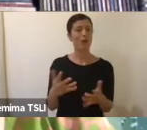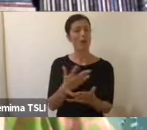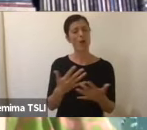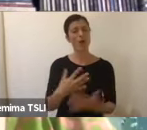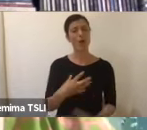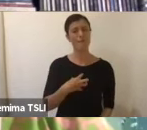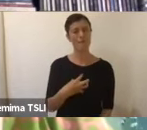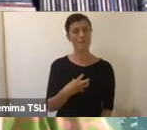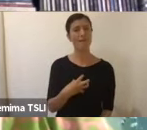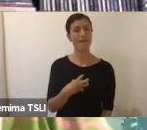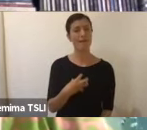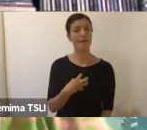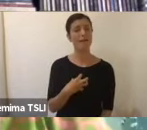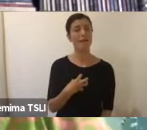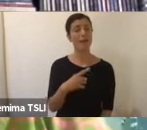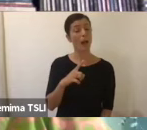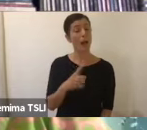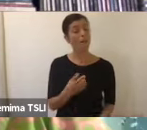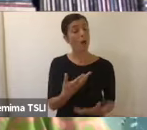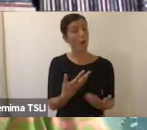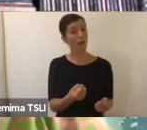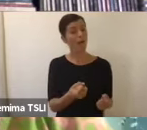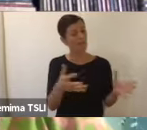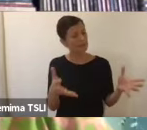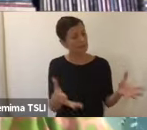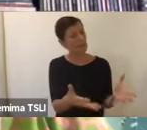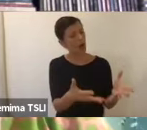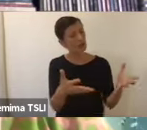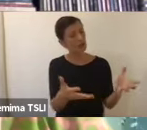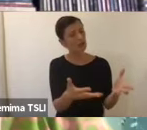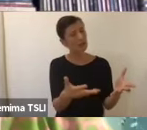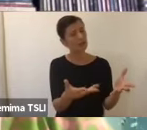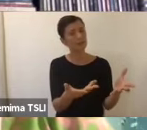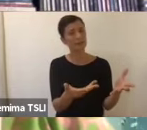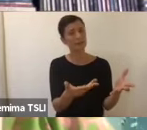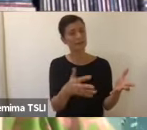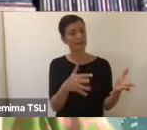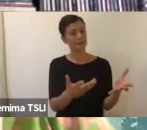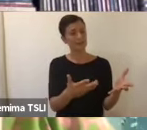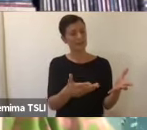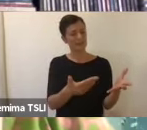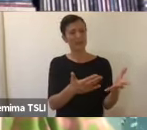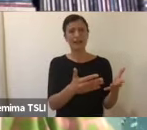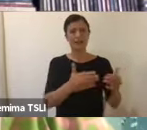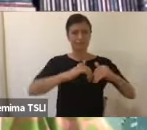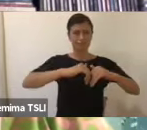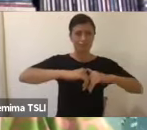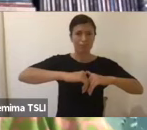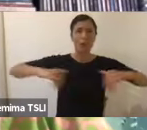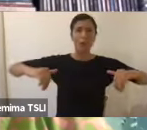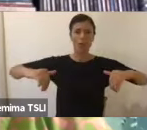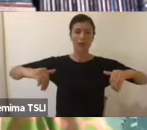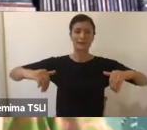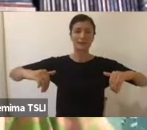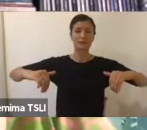encouraging and promoting deep polarization rather than healing um and courageous conversation